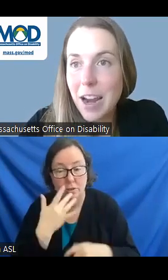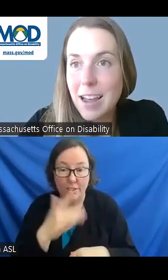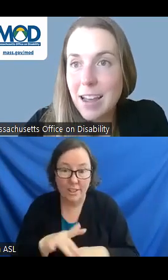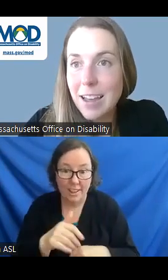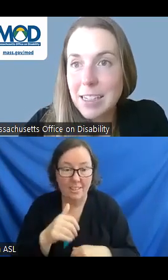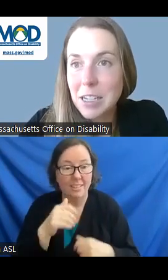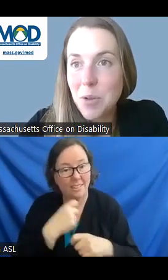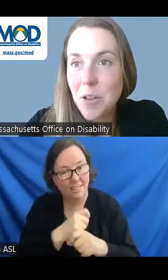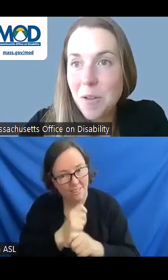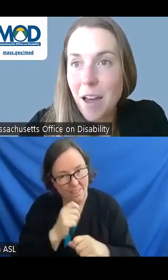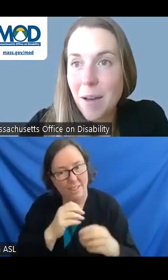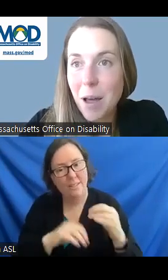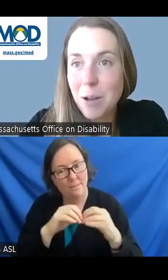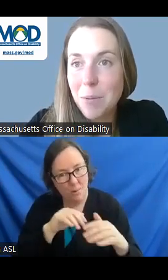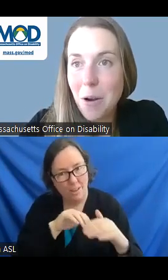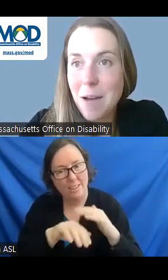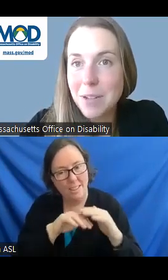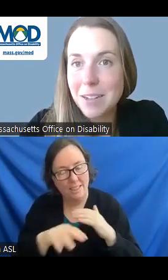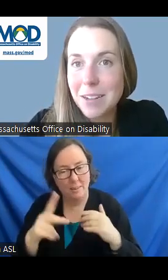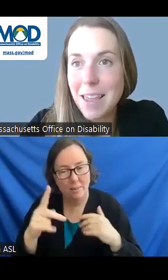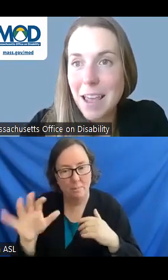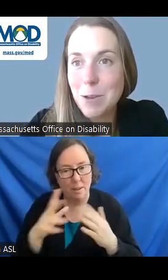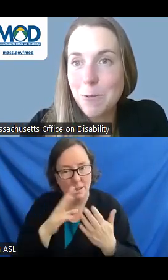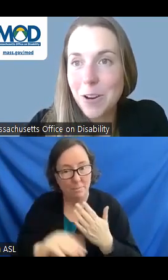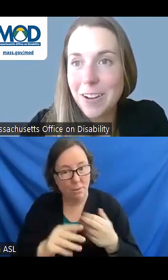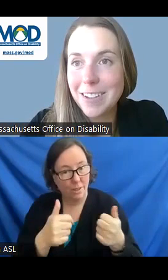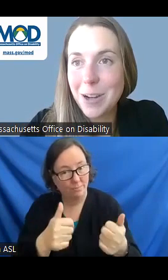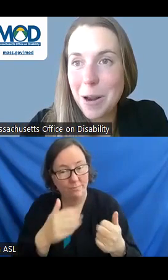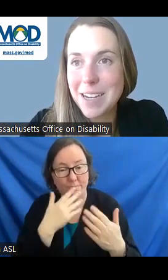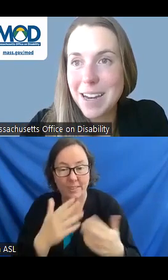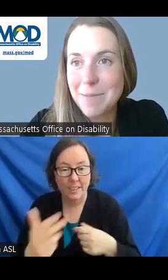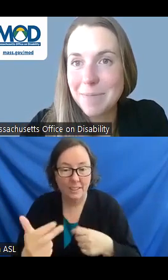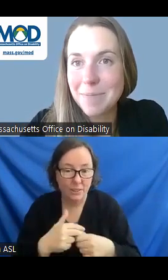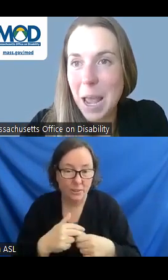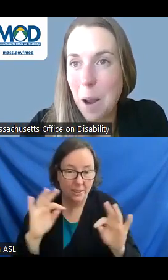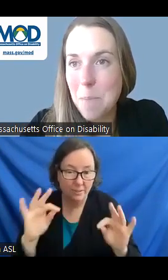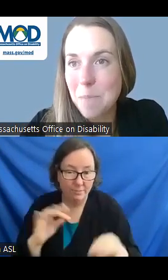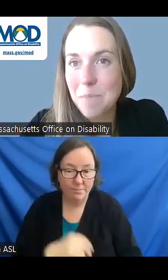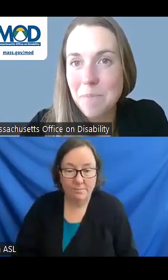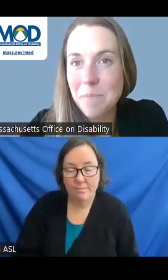creating accessible public programs. And thank you for showing up today.